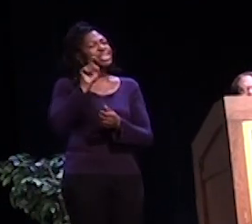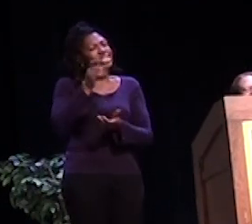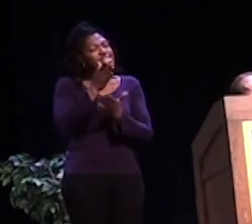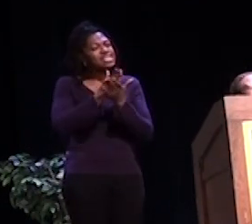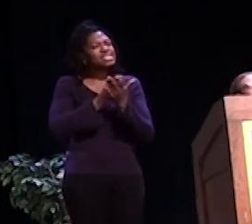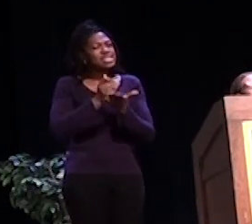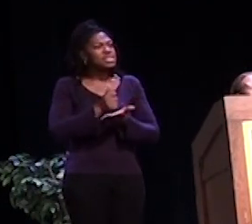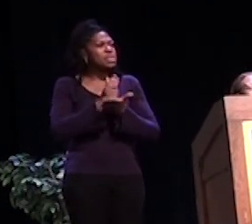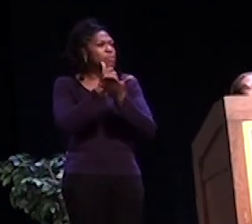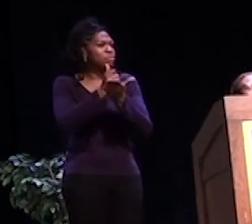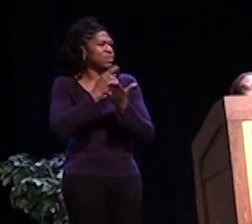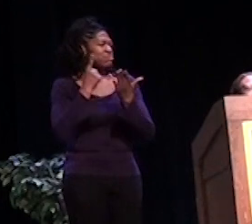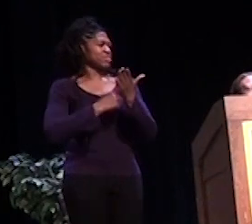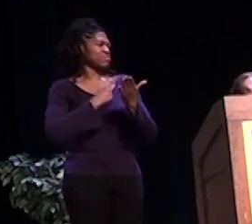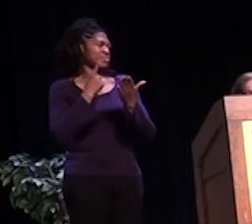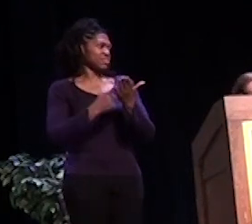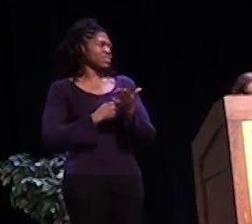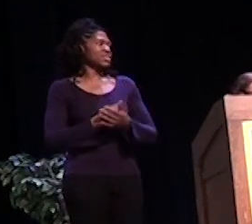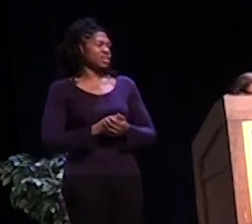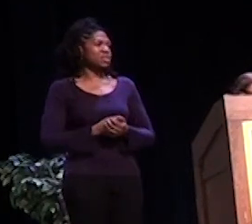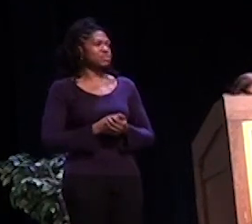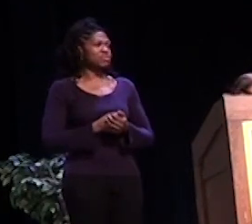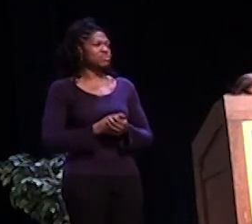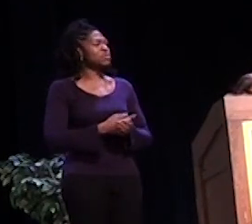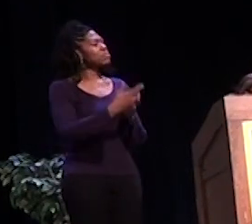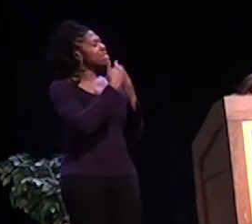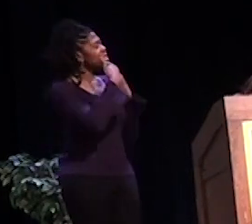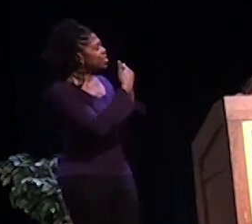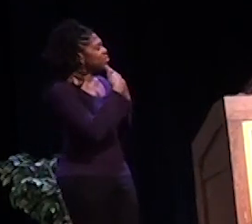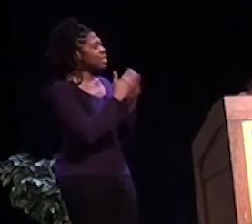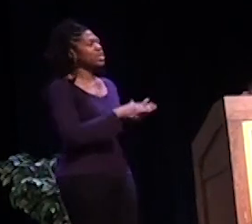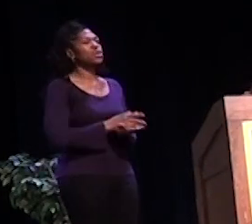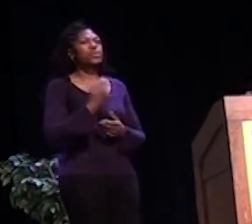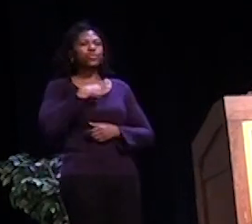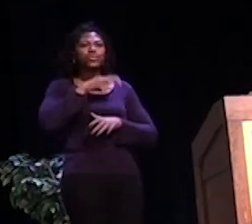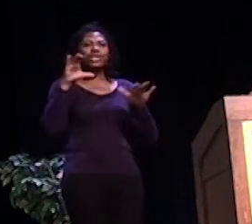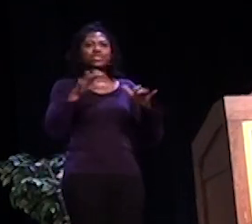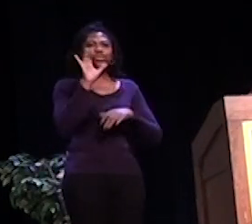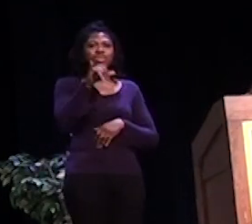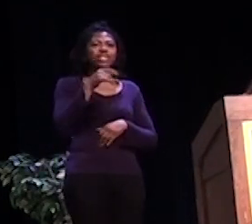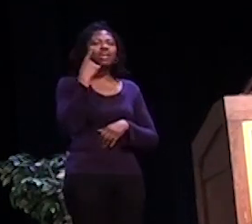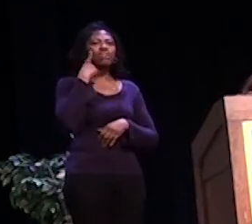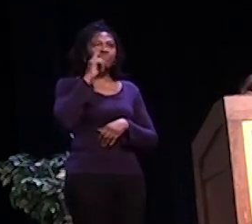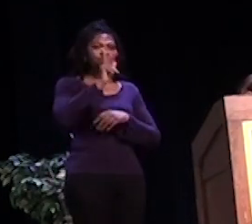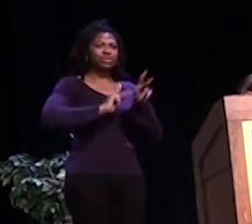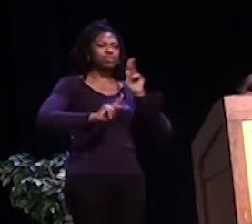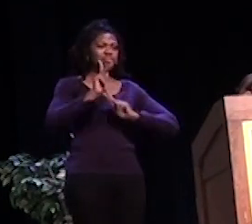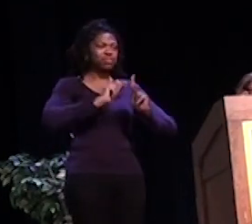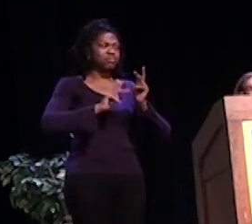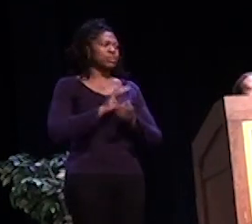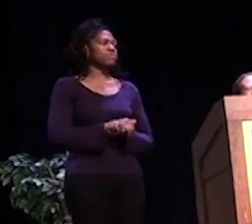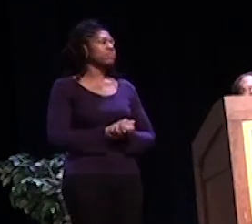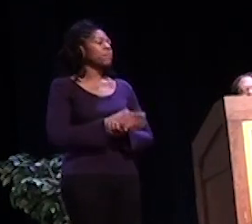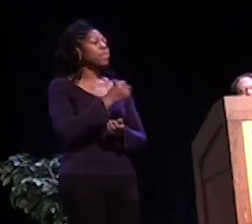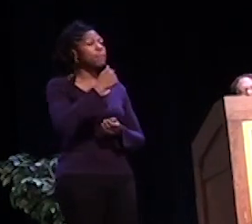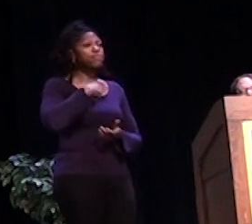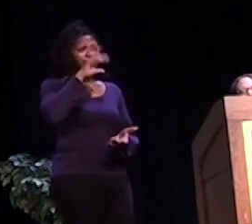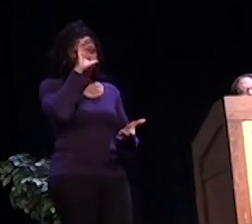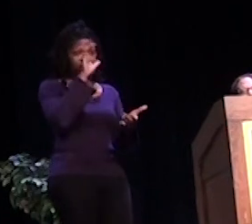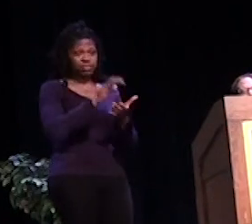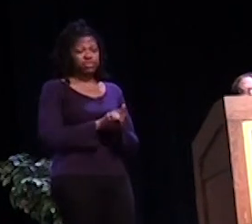help every now and then to make their way. We do it for the people. And I believe,